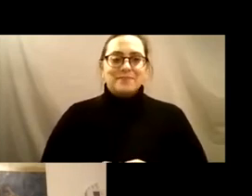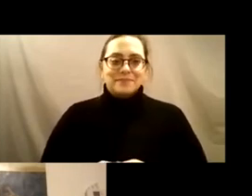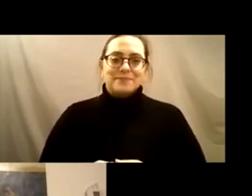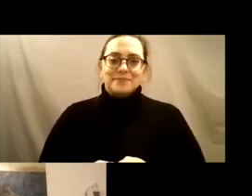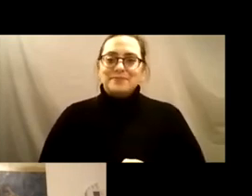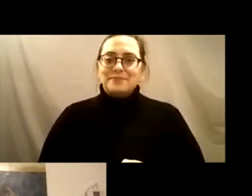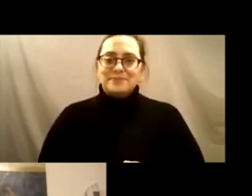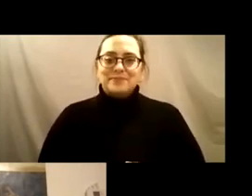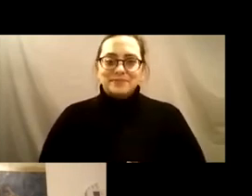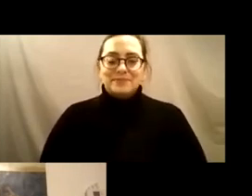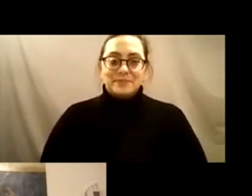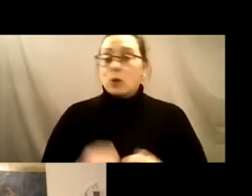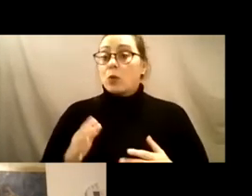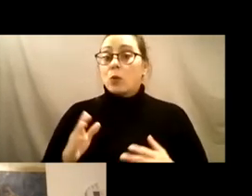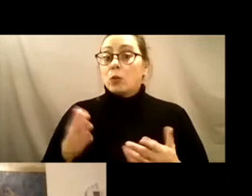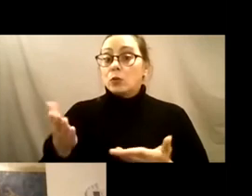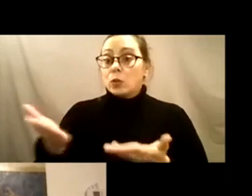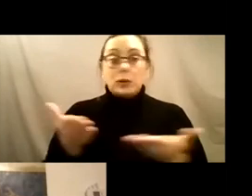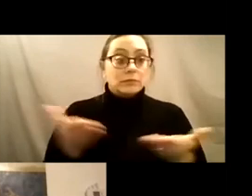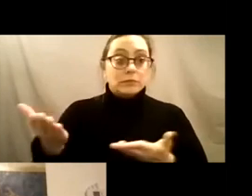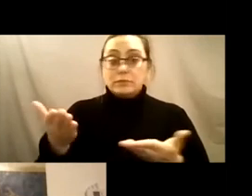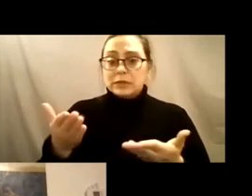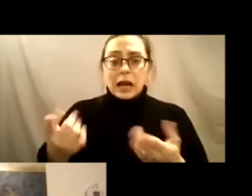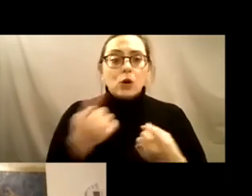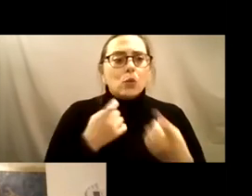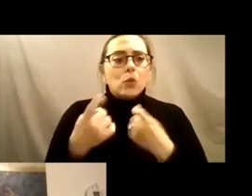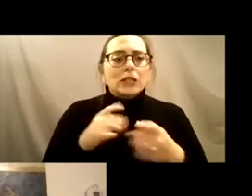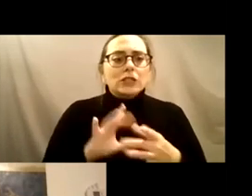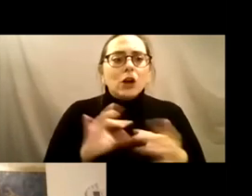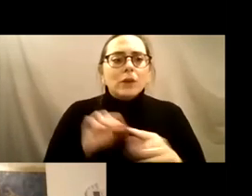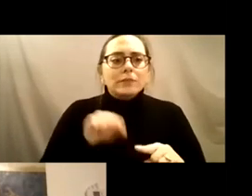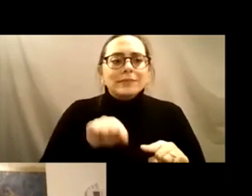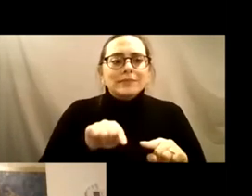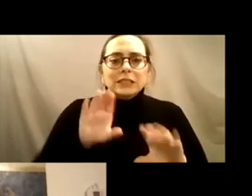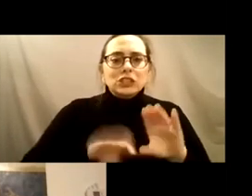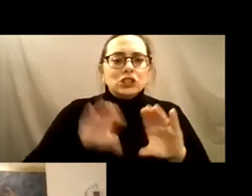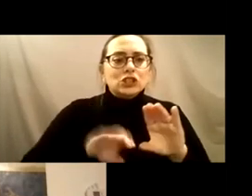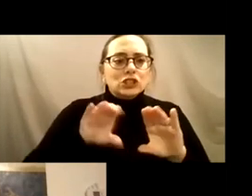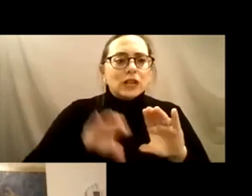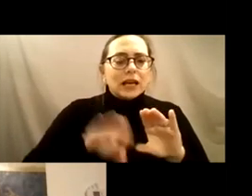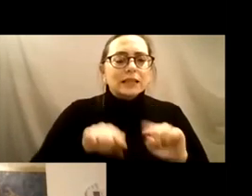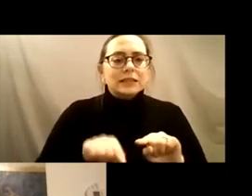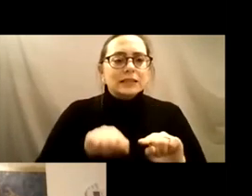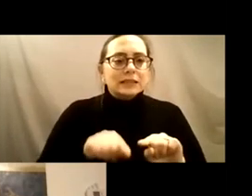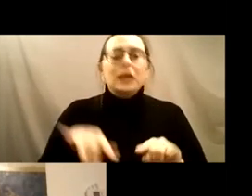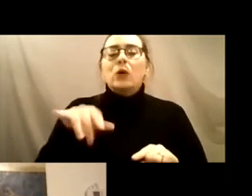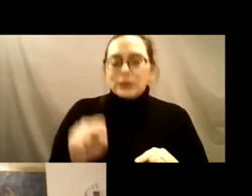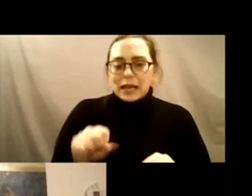So we just, oh, go ahead, Susan. Another question. I think there's another question here. Yes, from Brennan. Oh